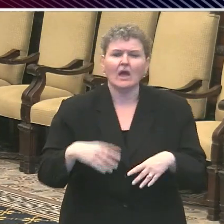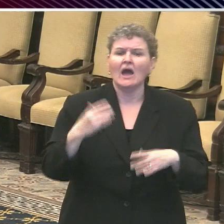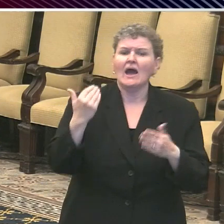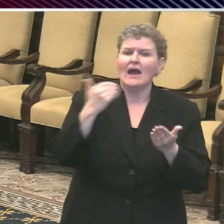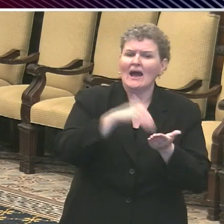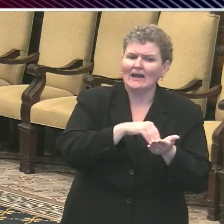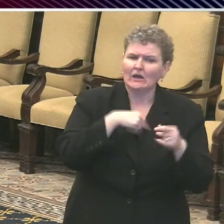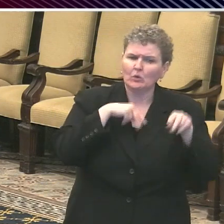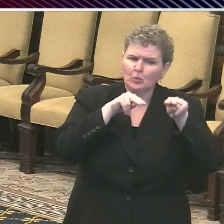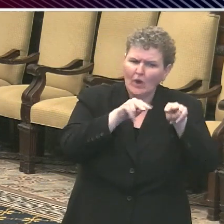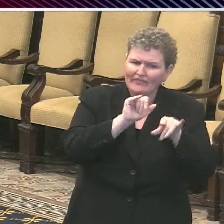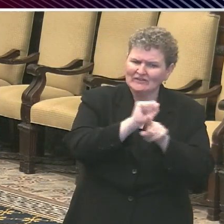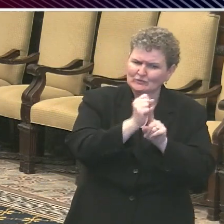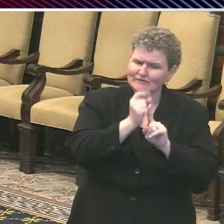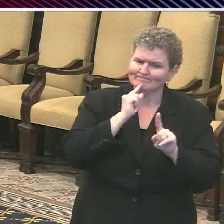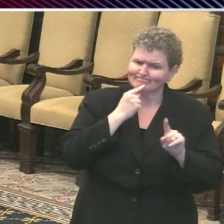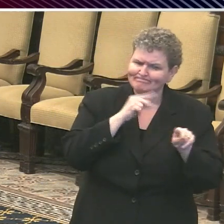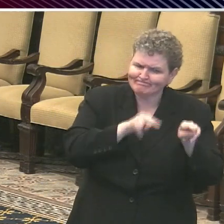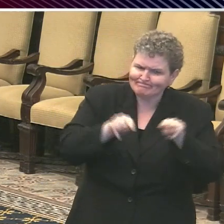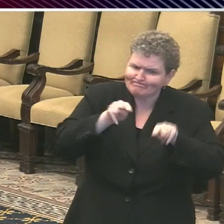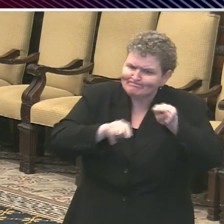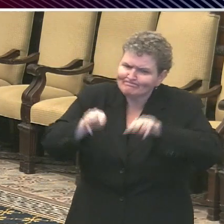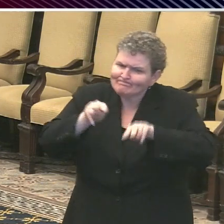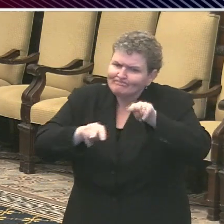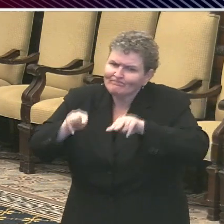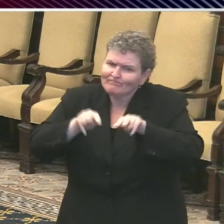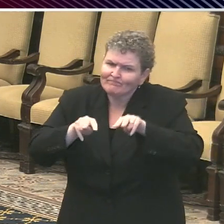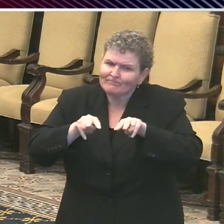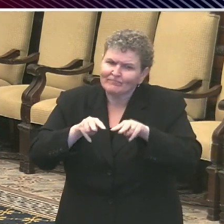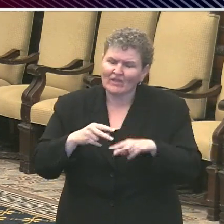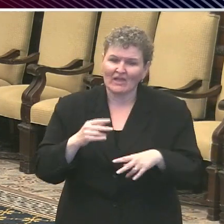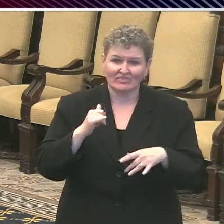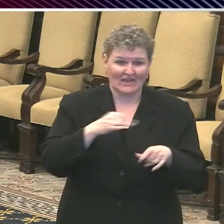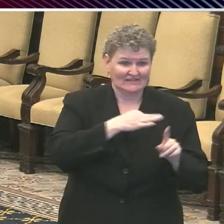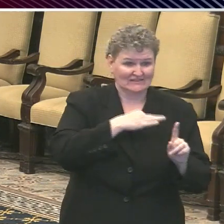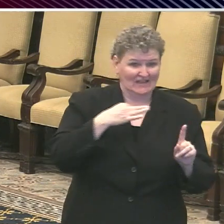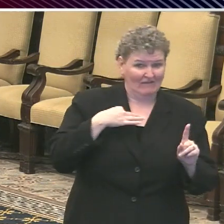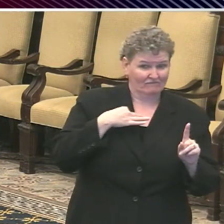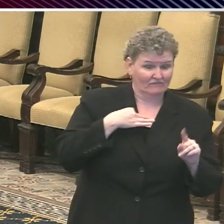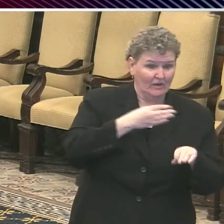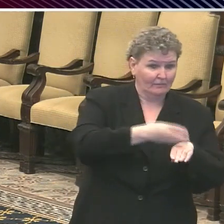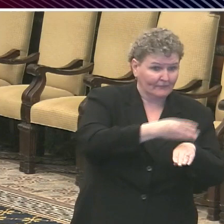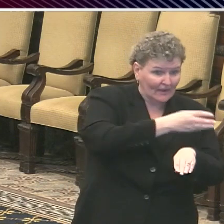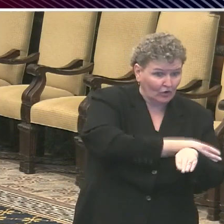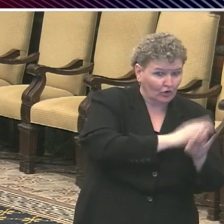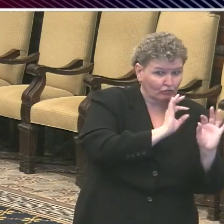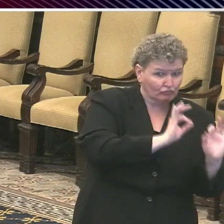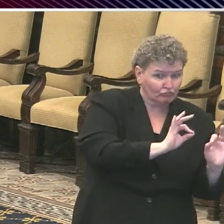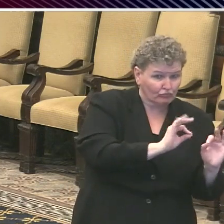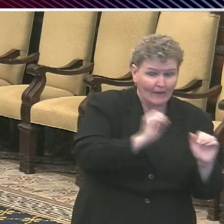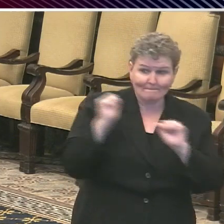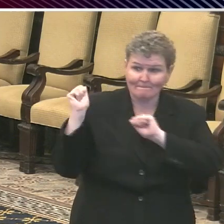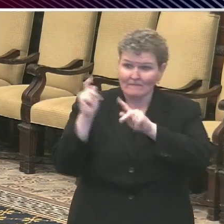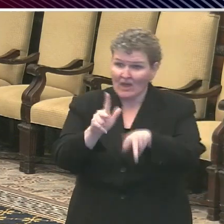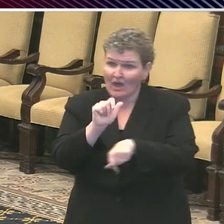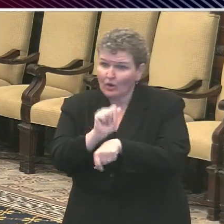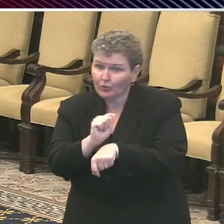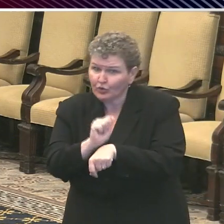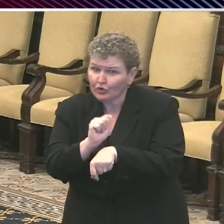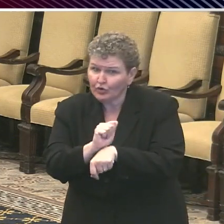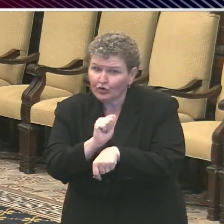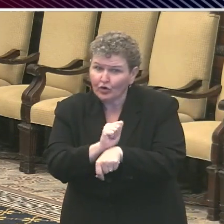situation. But right now, unless our staffing levels improve and our attendance improves, we can't go back to every week